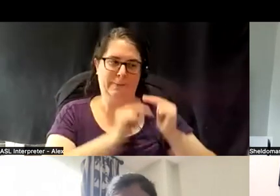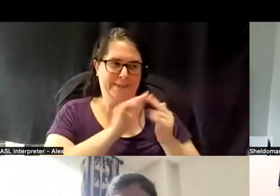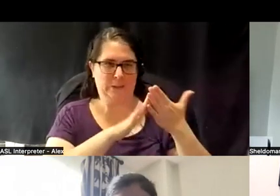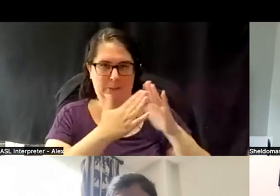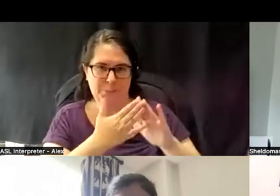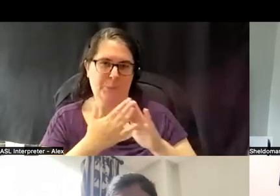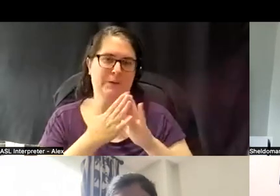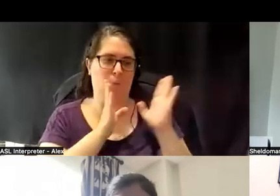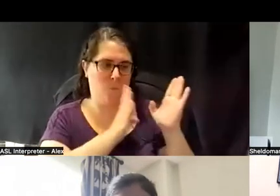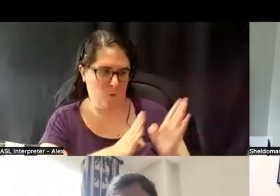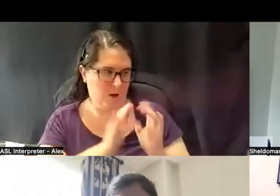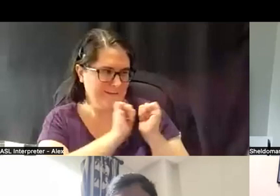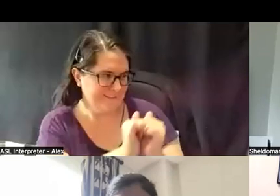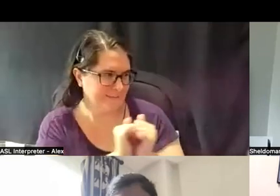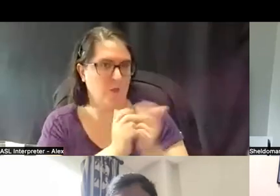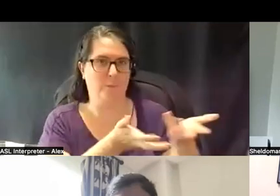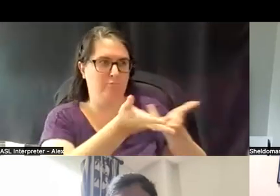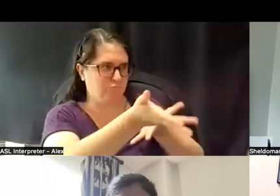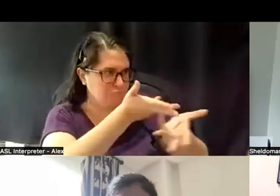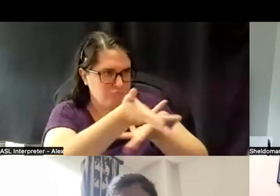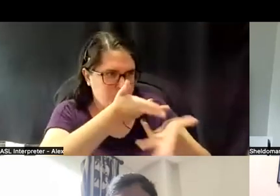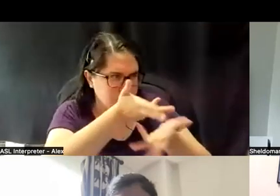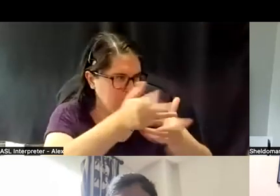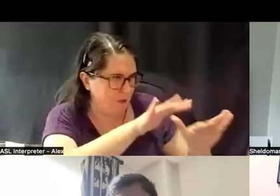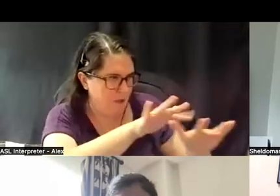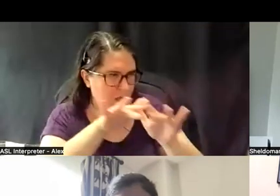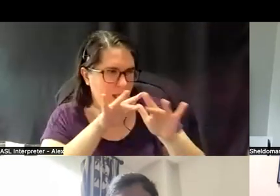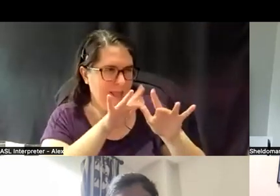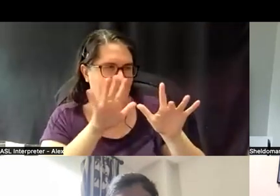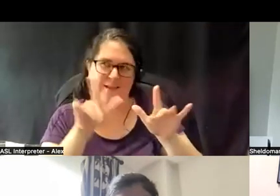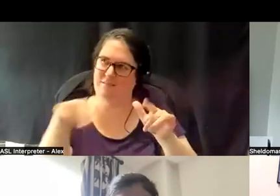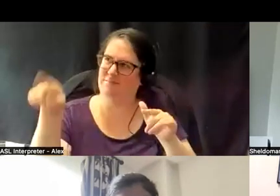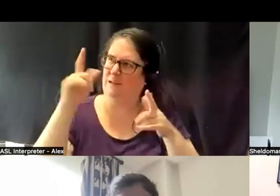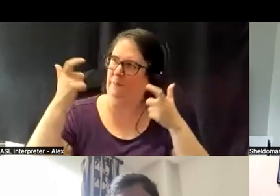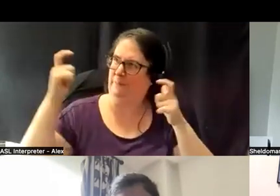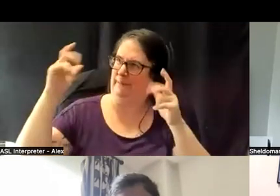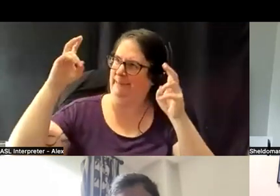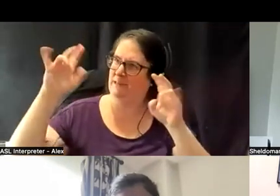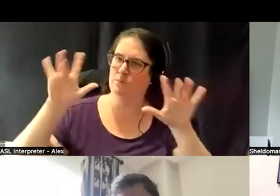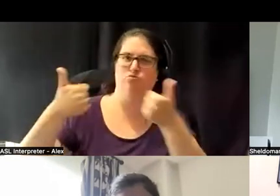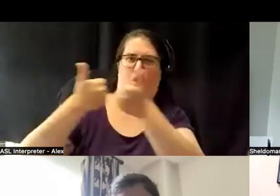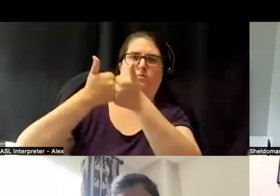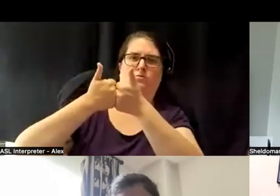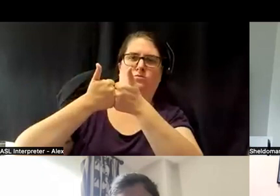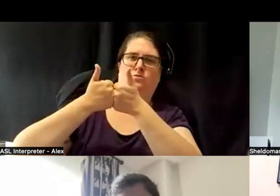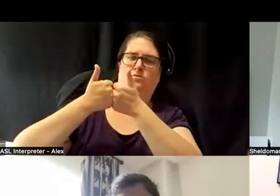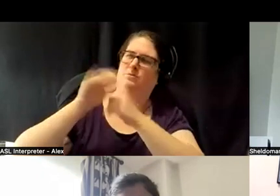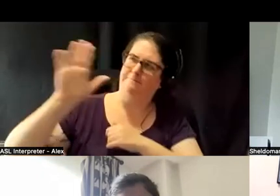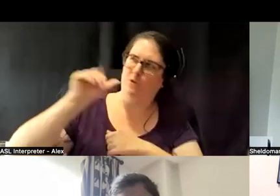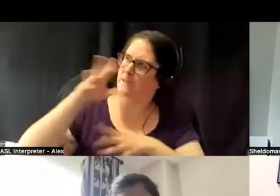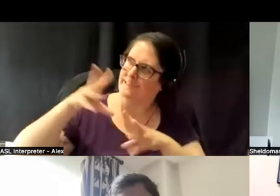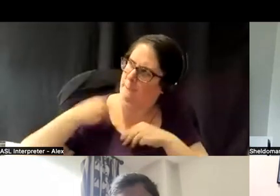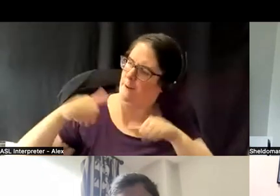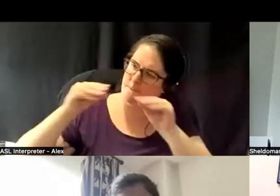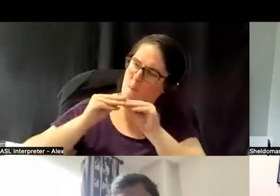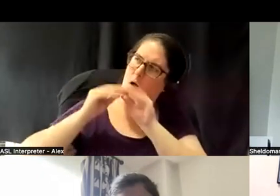we organize, we talk with each other, and we challenge long-held beliefs and trade them for